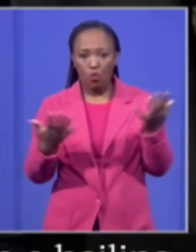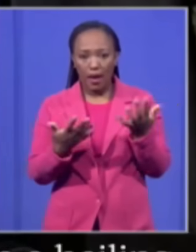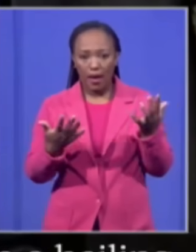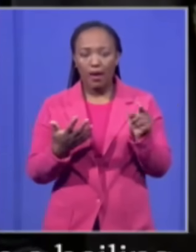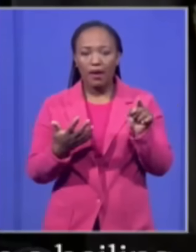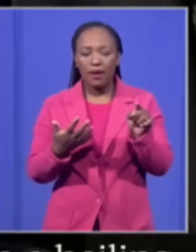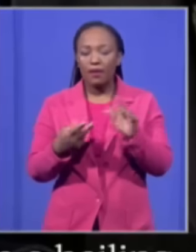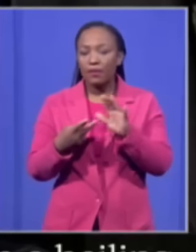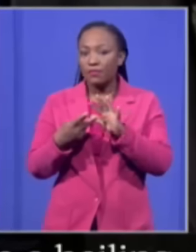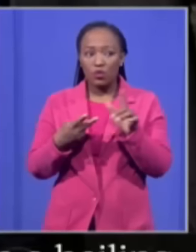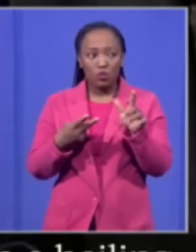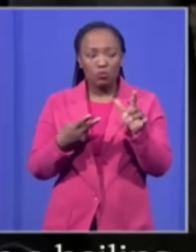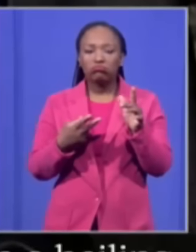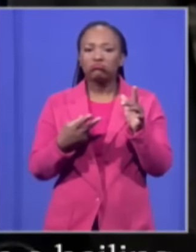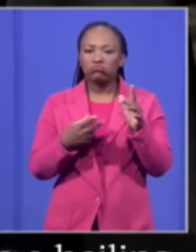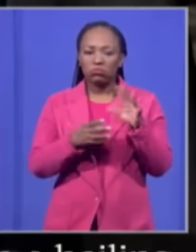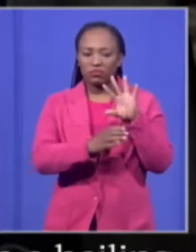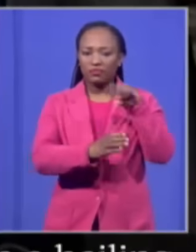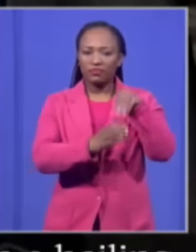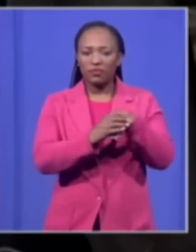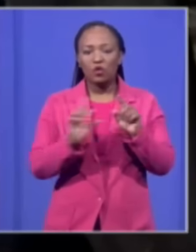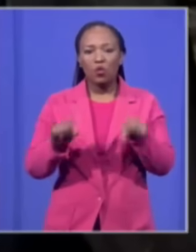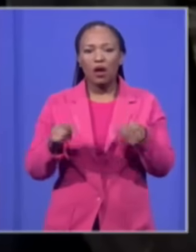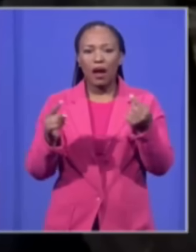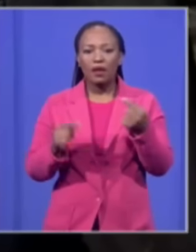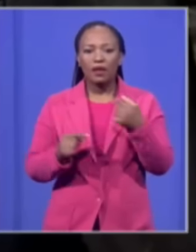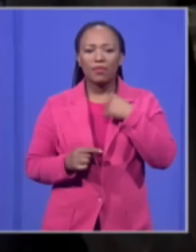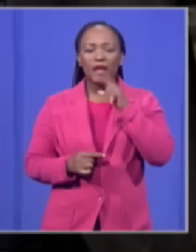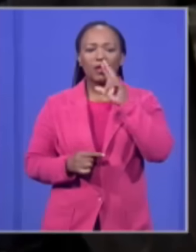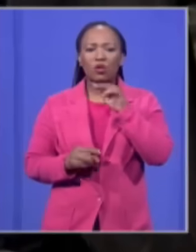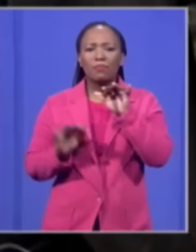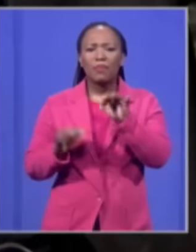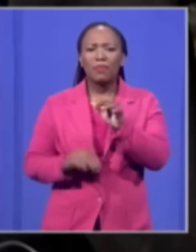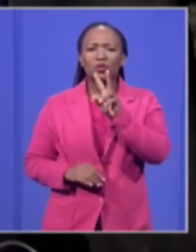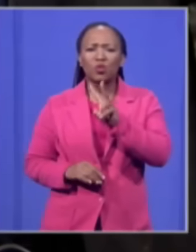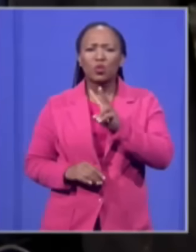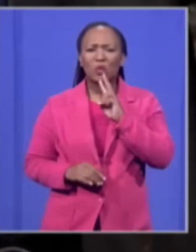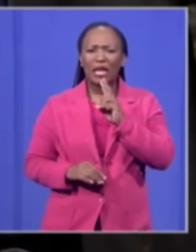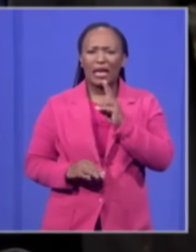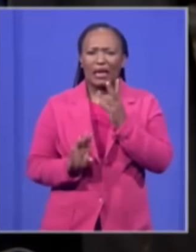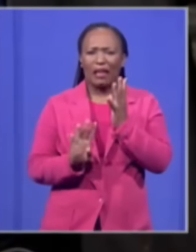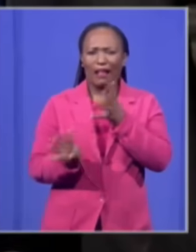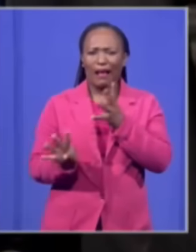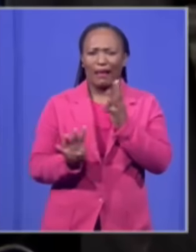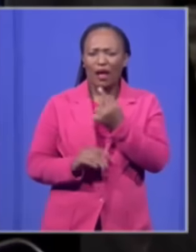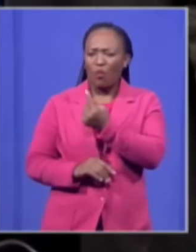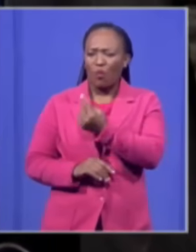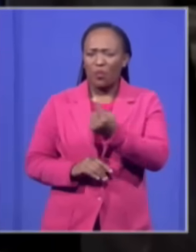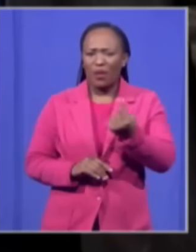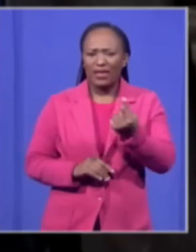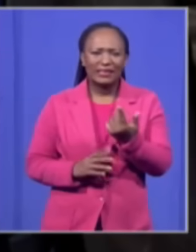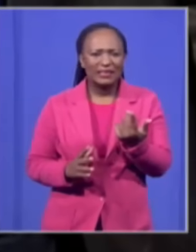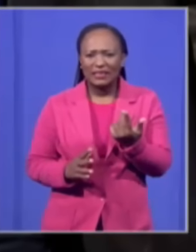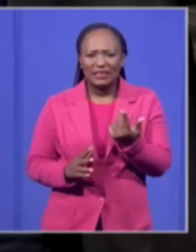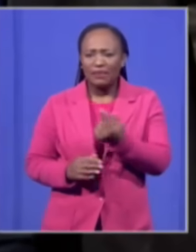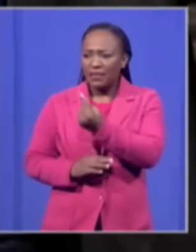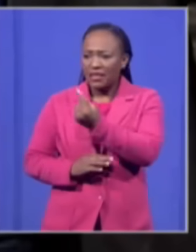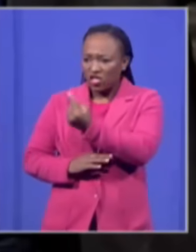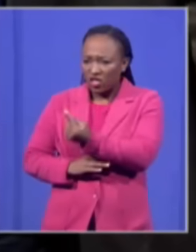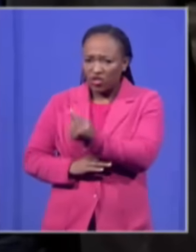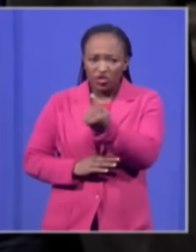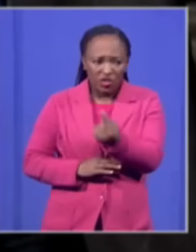association are you recognizing. It can be that I talk to 2,000 people. It's not going to be possible that we address each and every